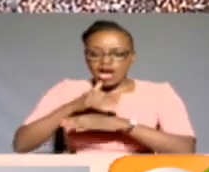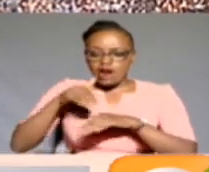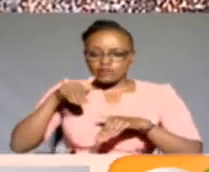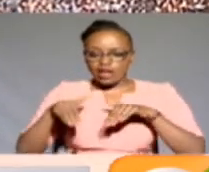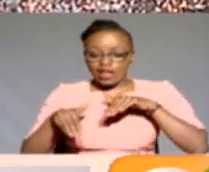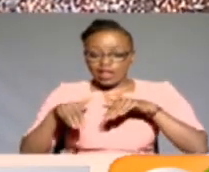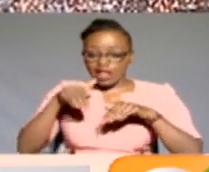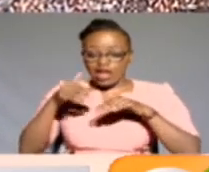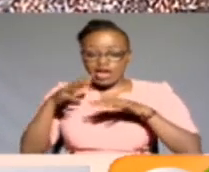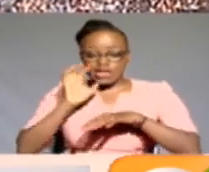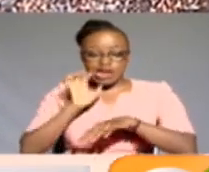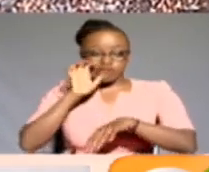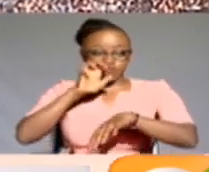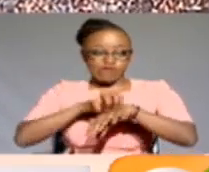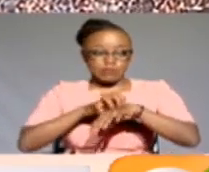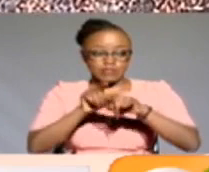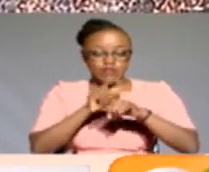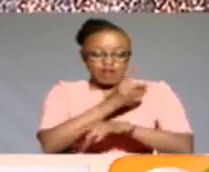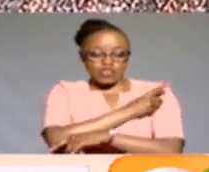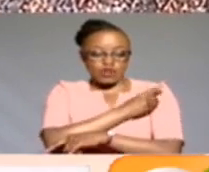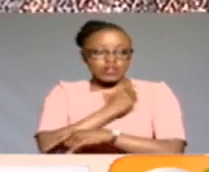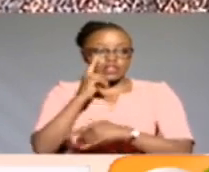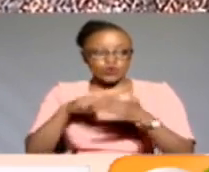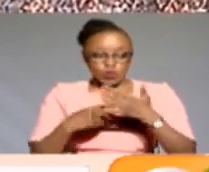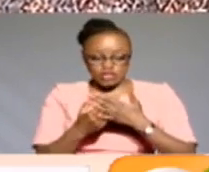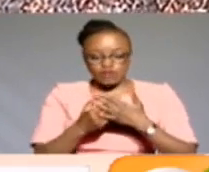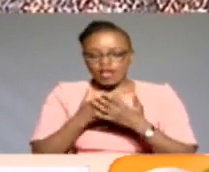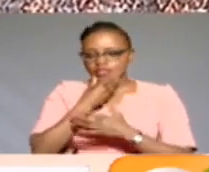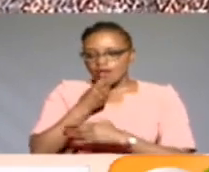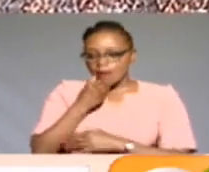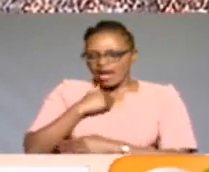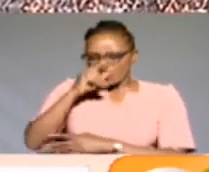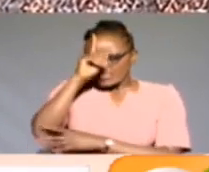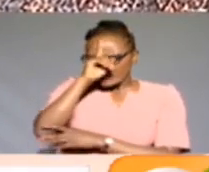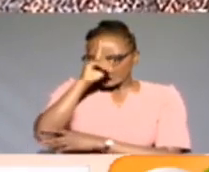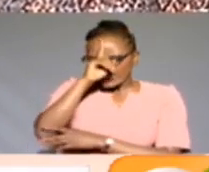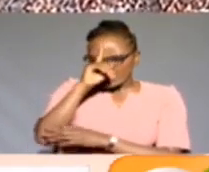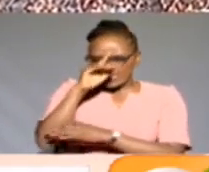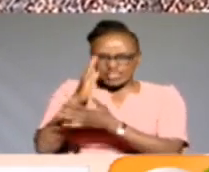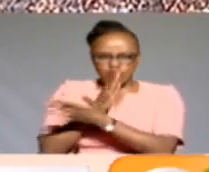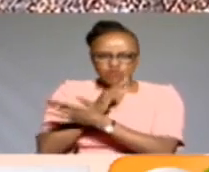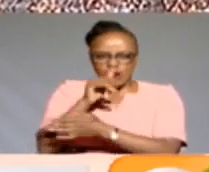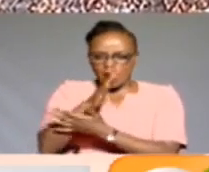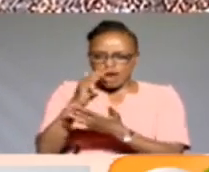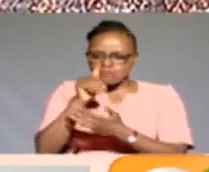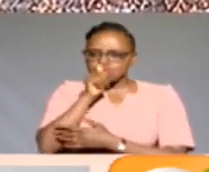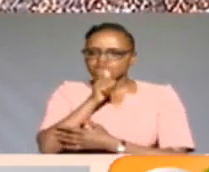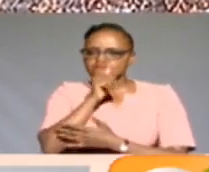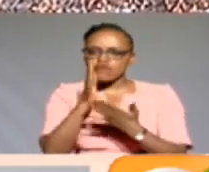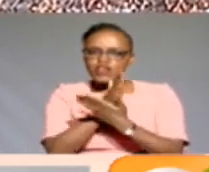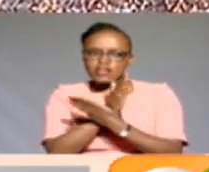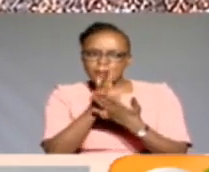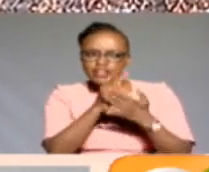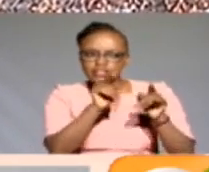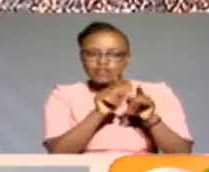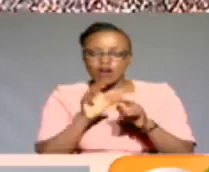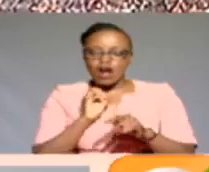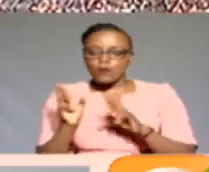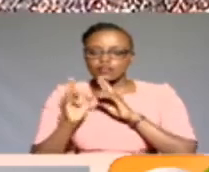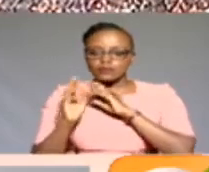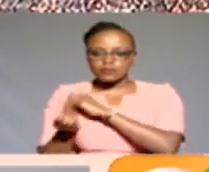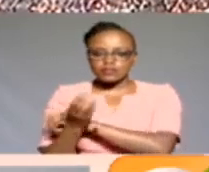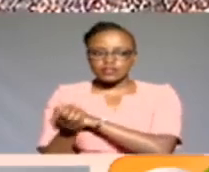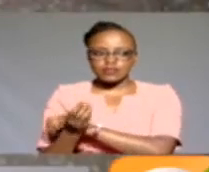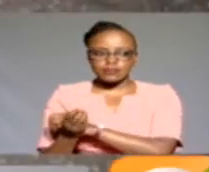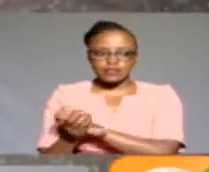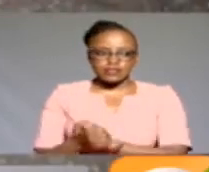hyena attack. Doctors at the hospital say the herdsman sustained serious injuries on his private parts. Patrick Gatua reports.